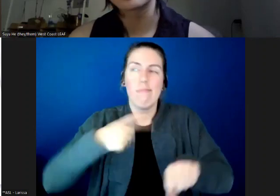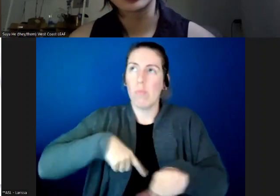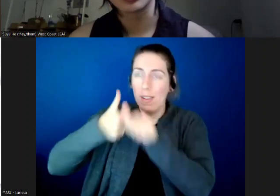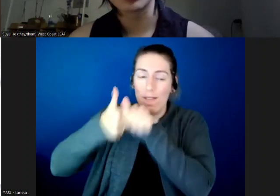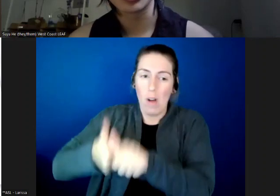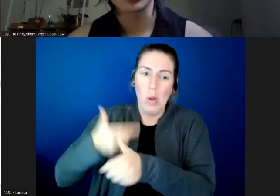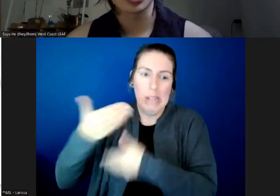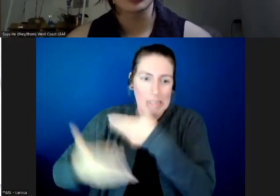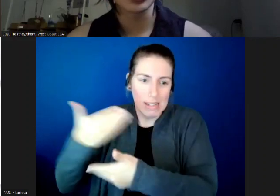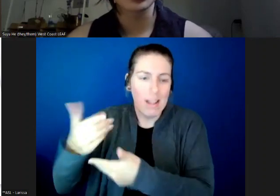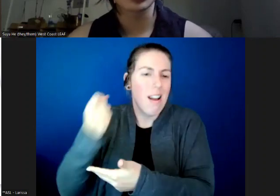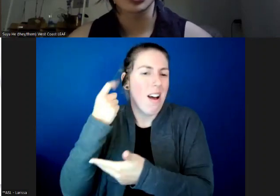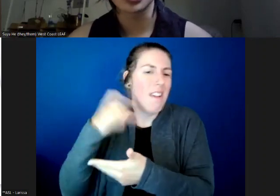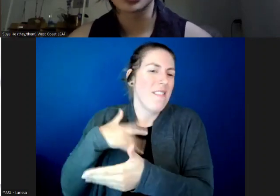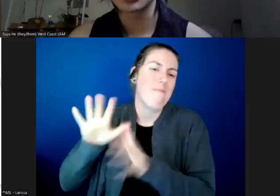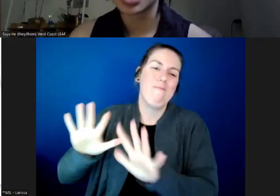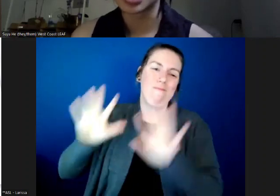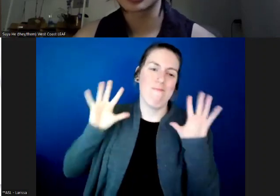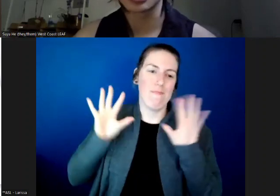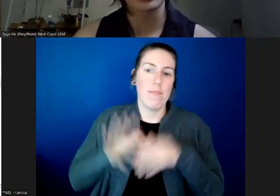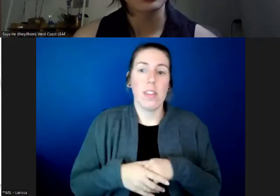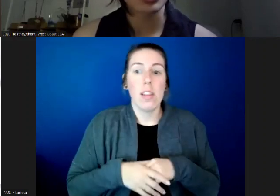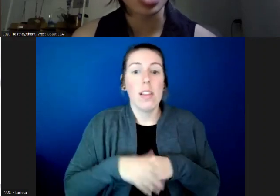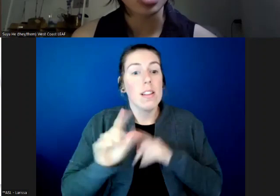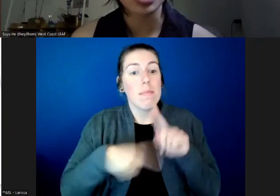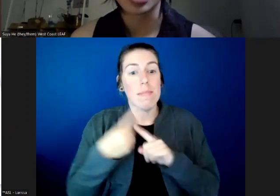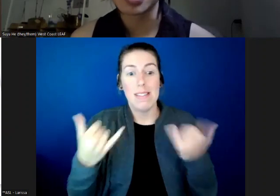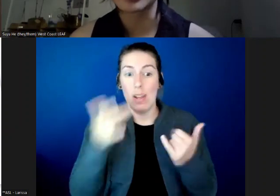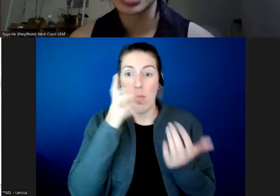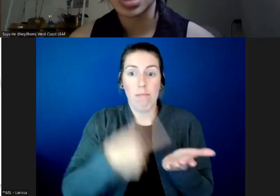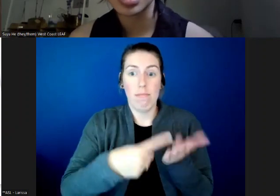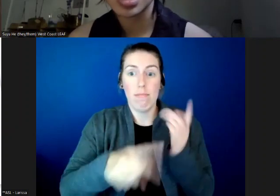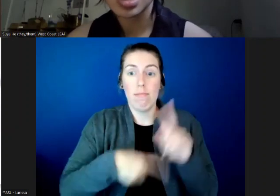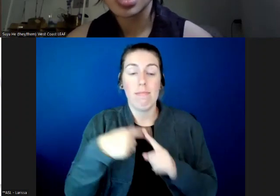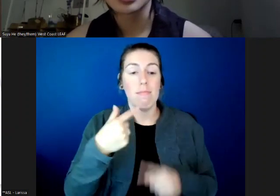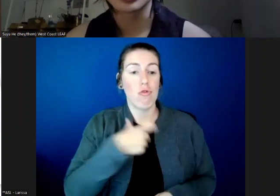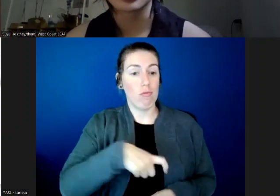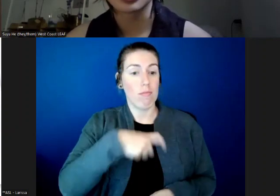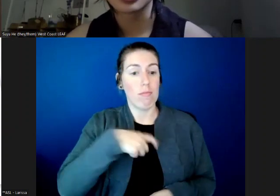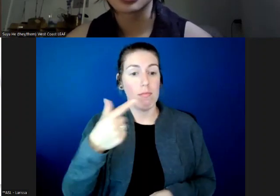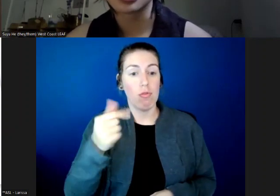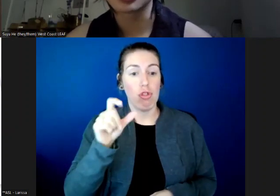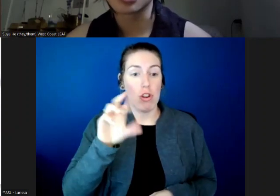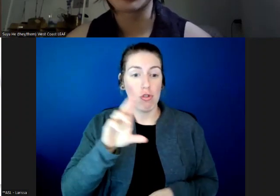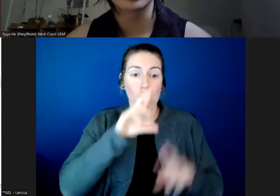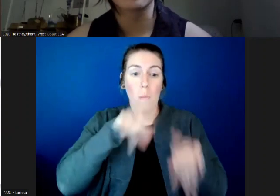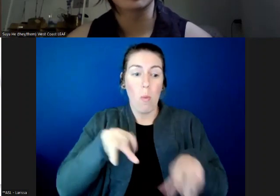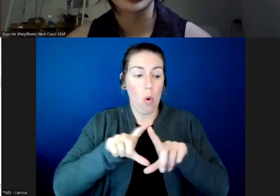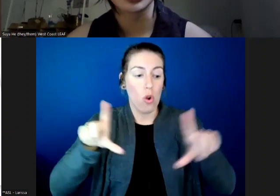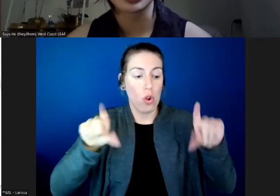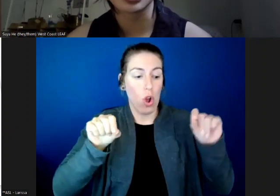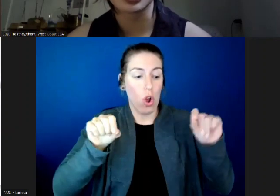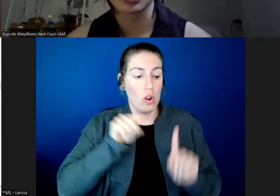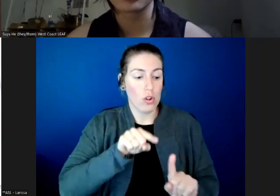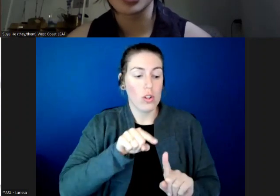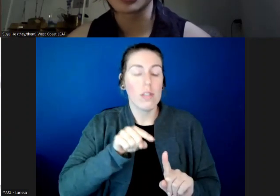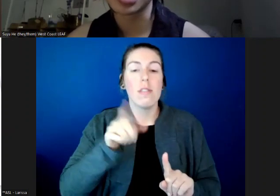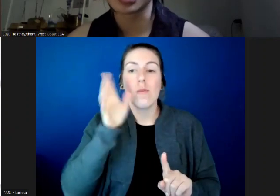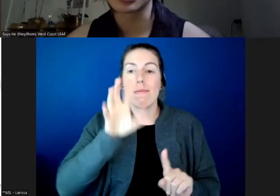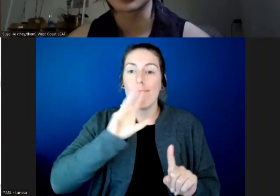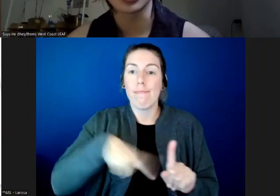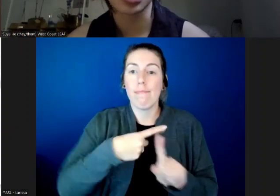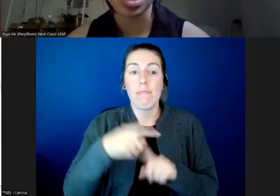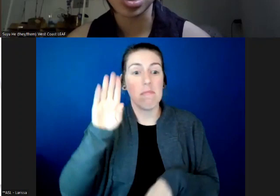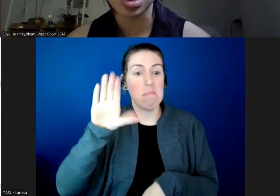the gender equality report card, which we'll be using as kind of to talk about today, assesses the government of BC's